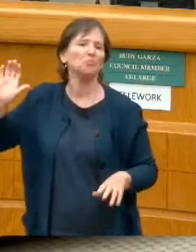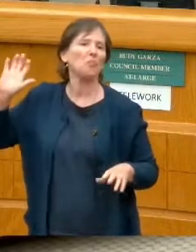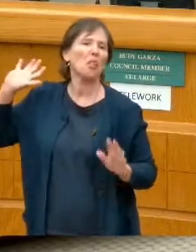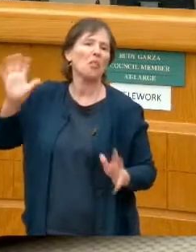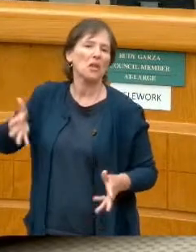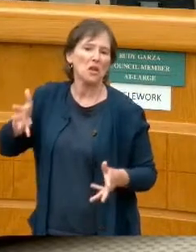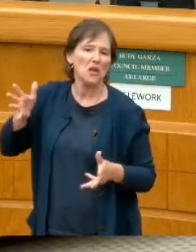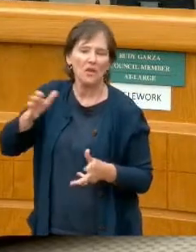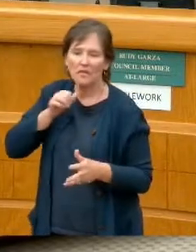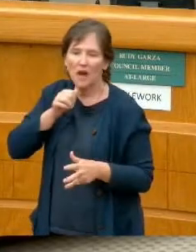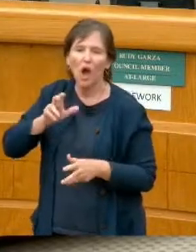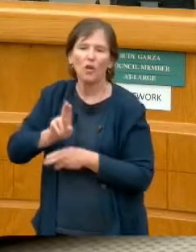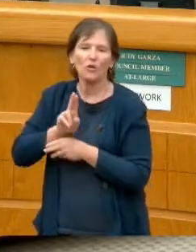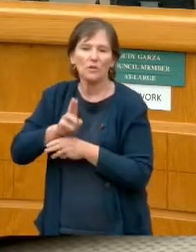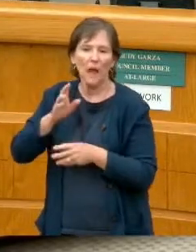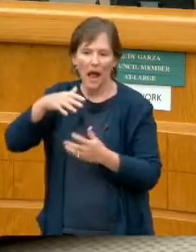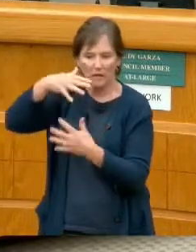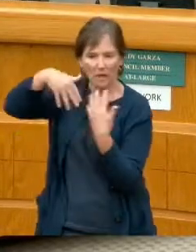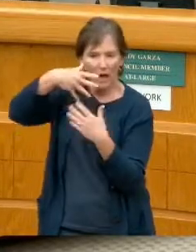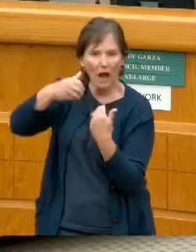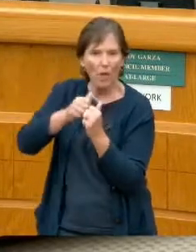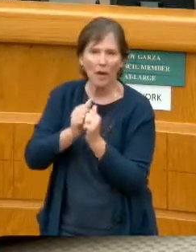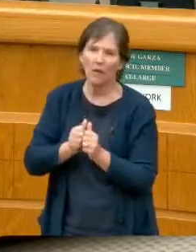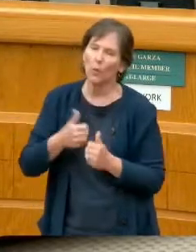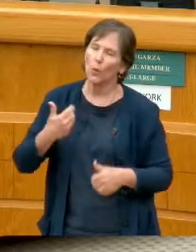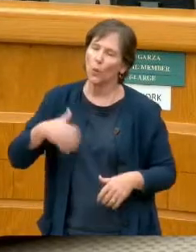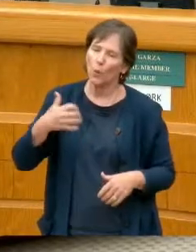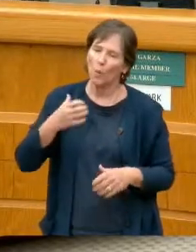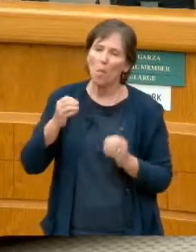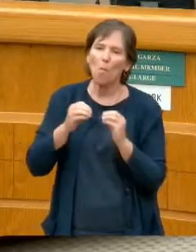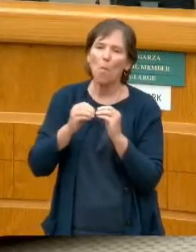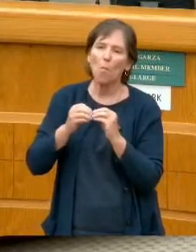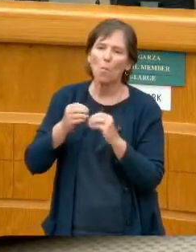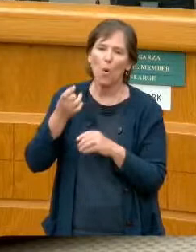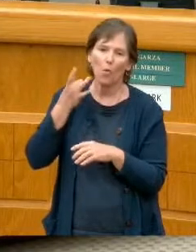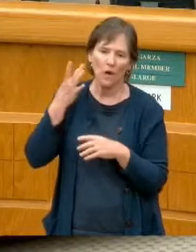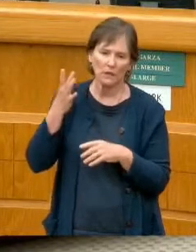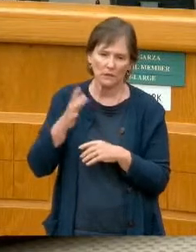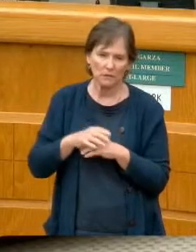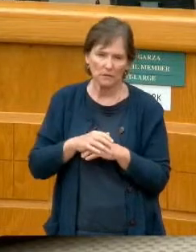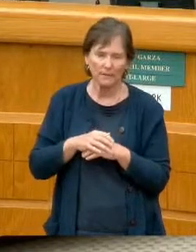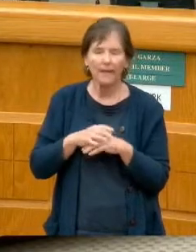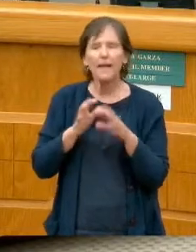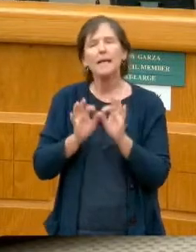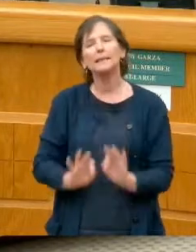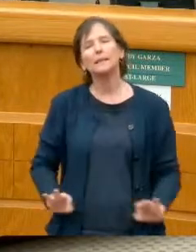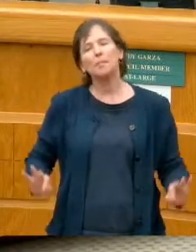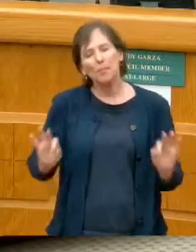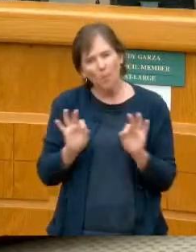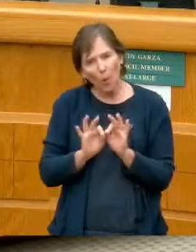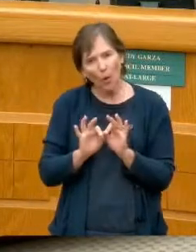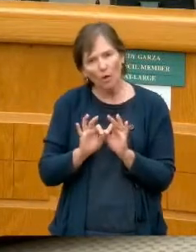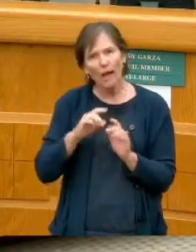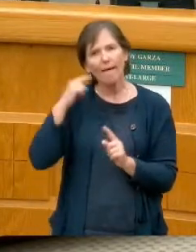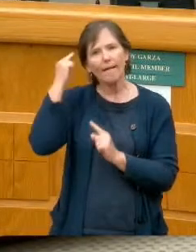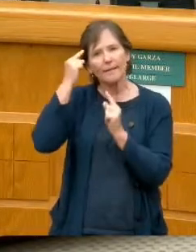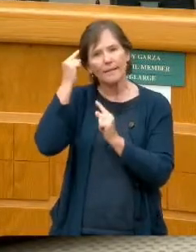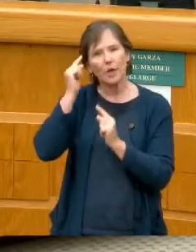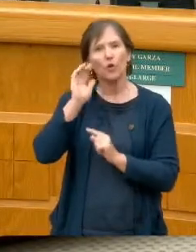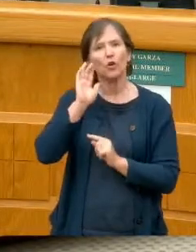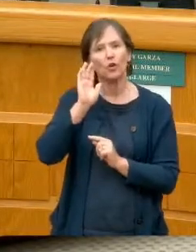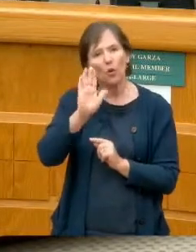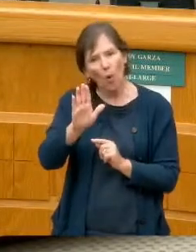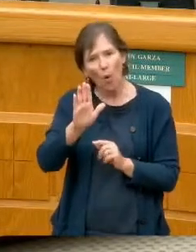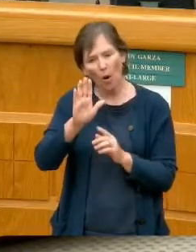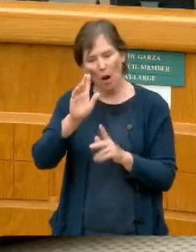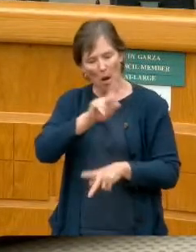time. It is important for you to consider your own personal situation and the risk for you, your family,